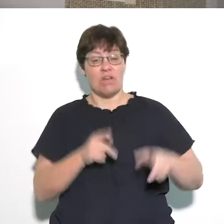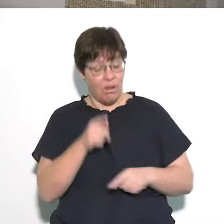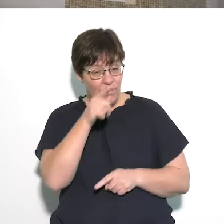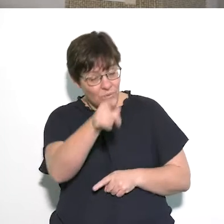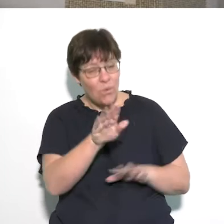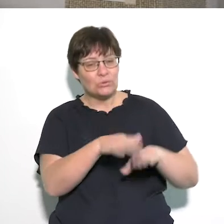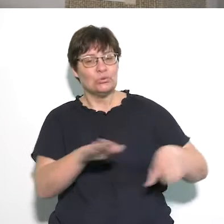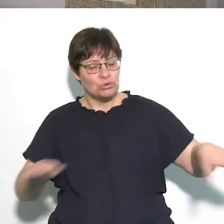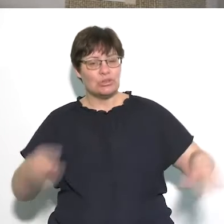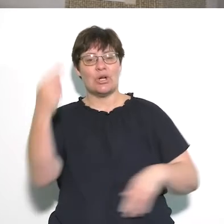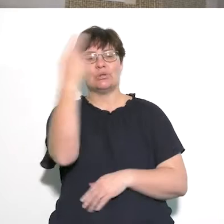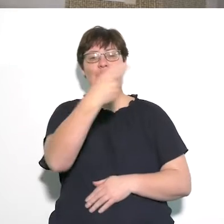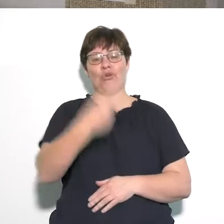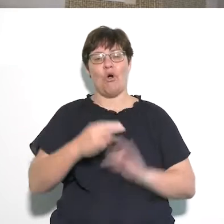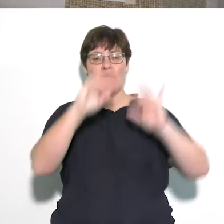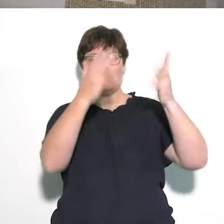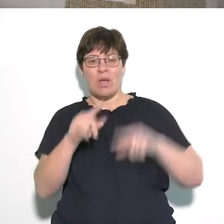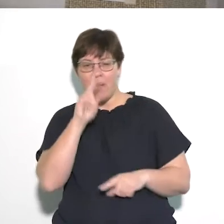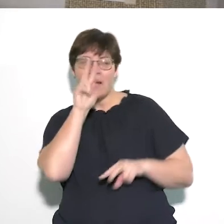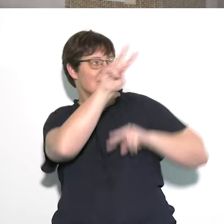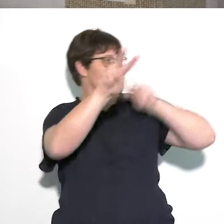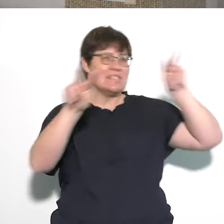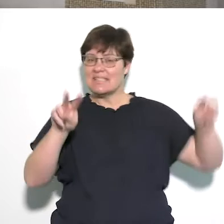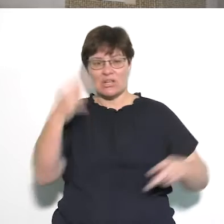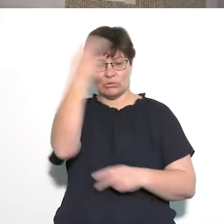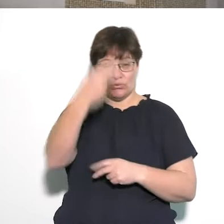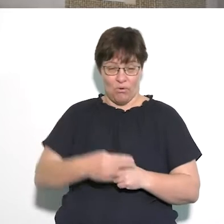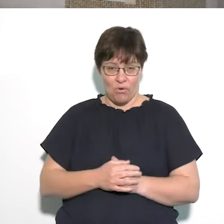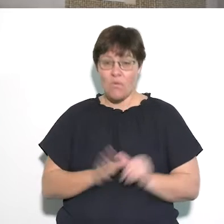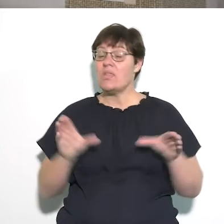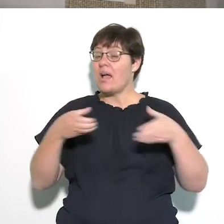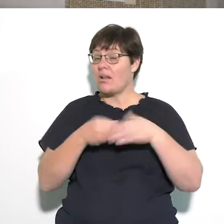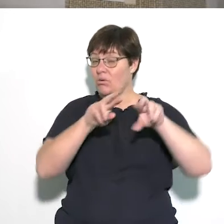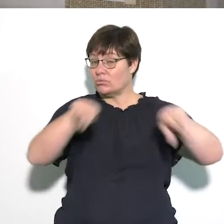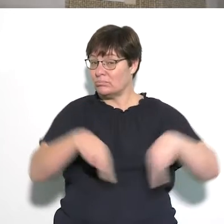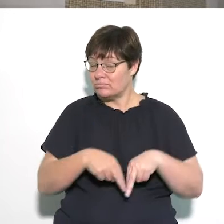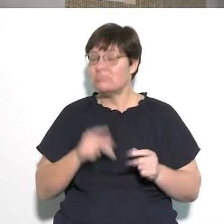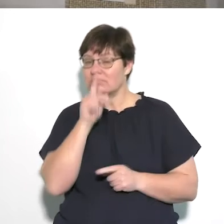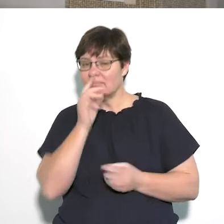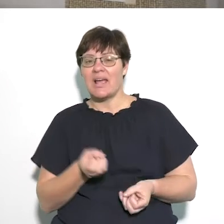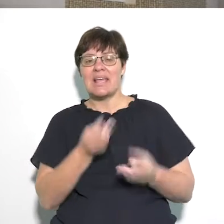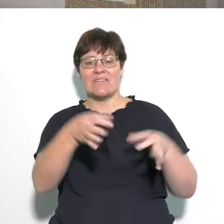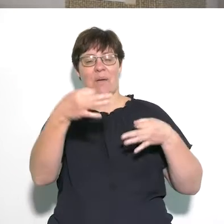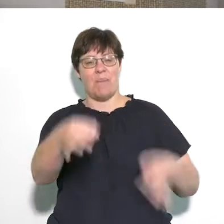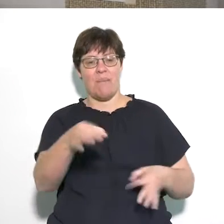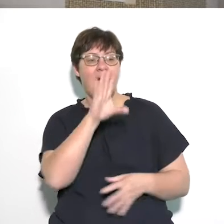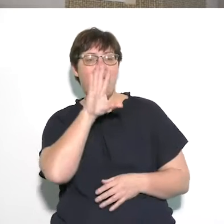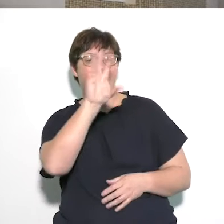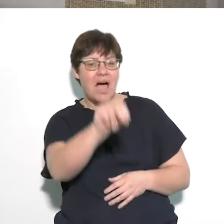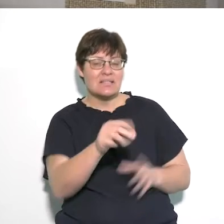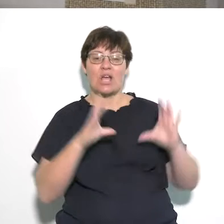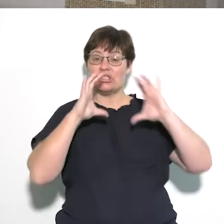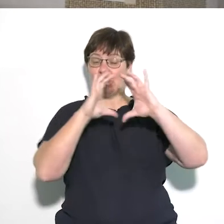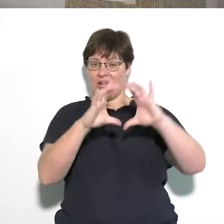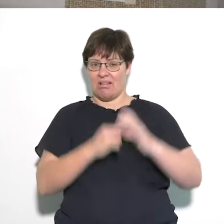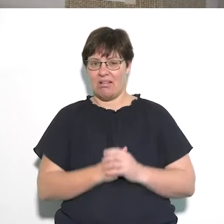for you to get your children to draw all the little shapes that they see around them. So in the classroom, if you give them a little piece of paper and ask them